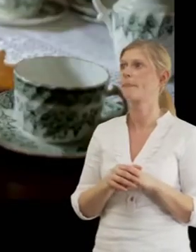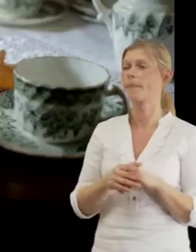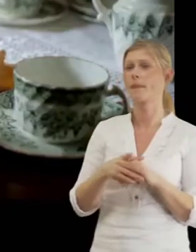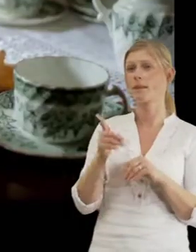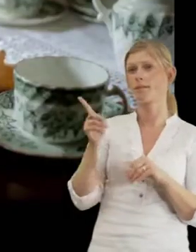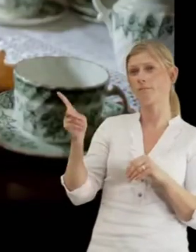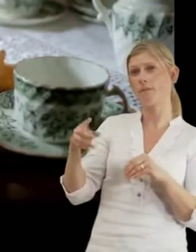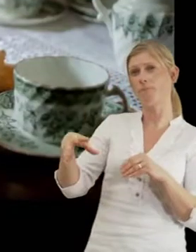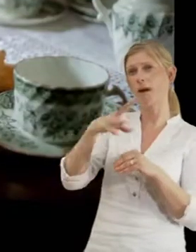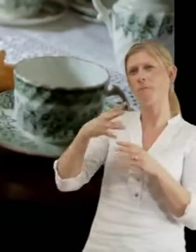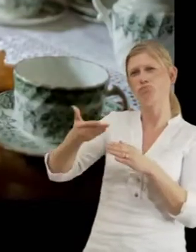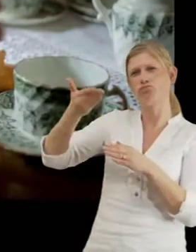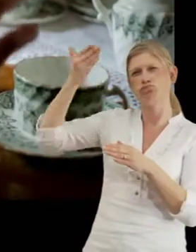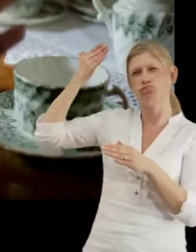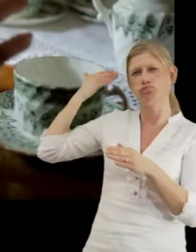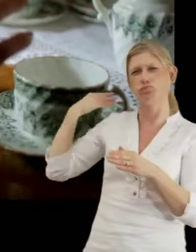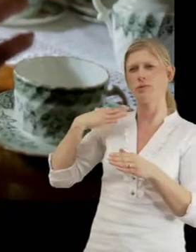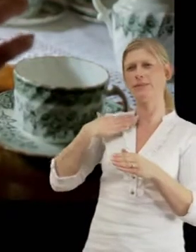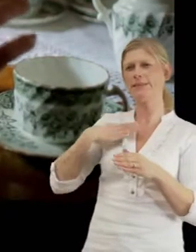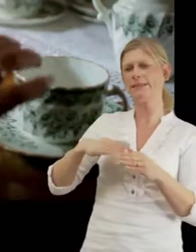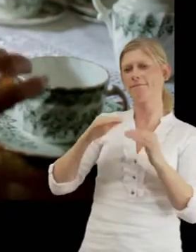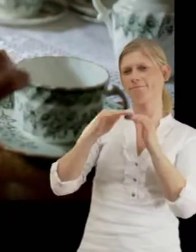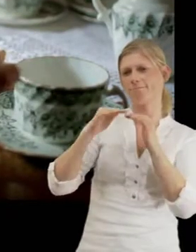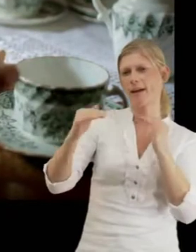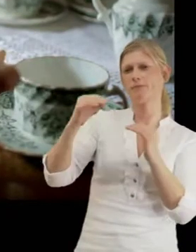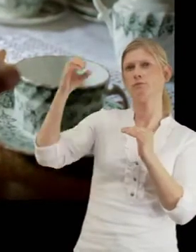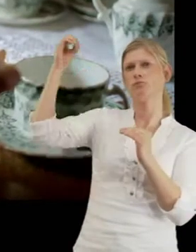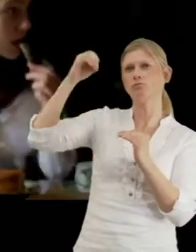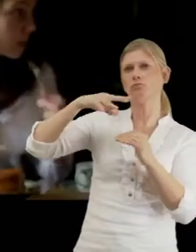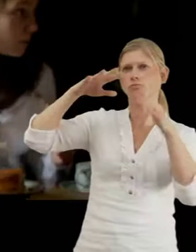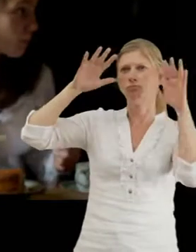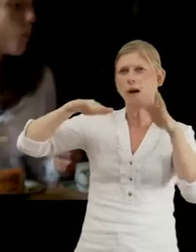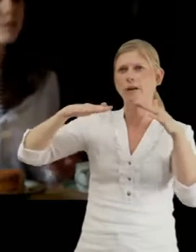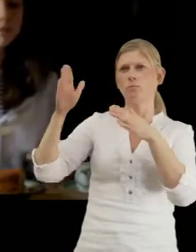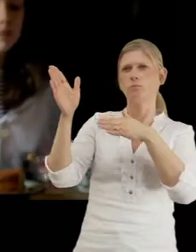It has taken the land, sun, rain and wind